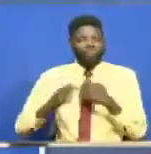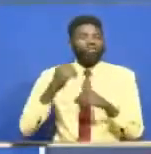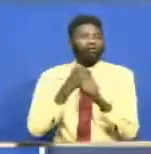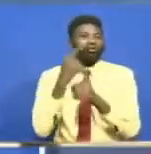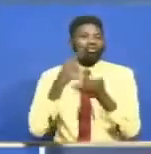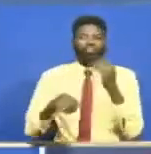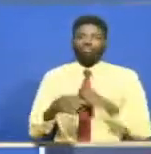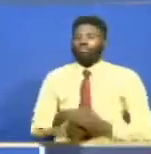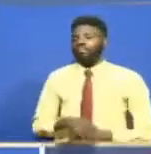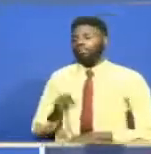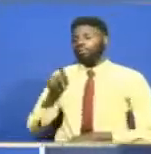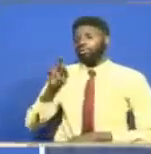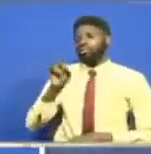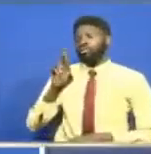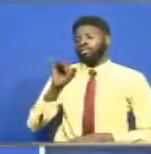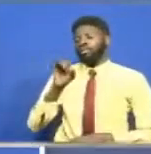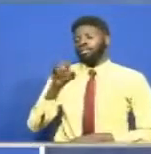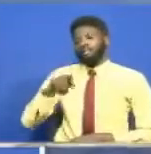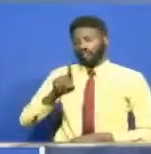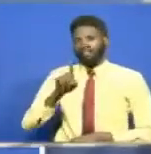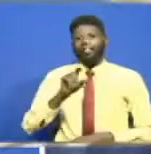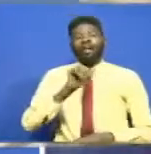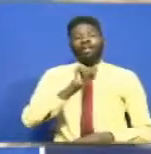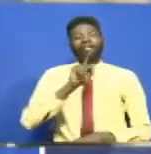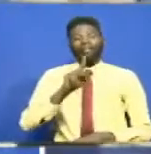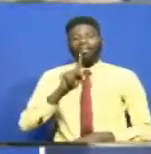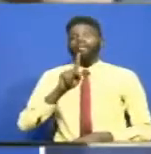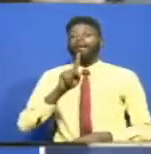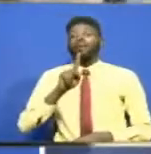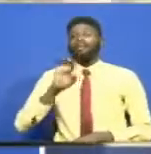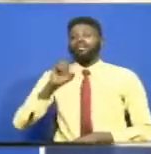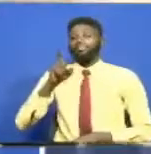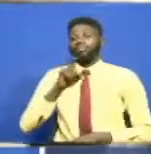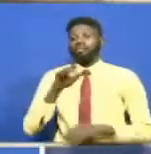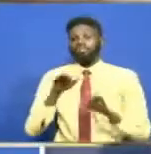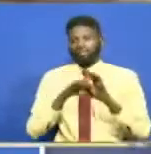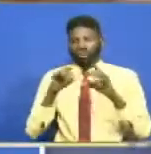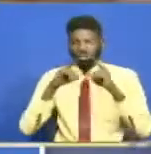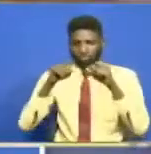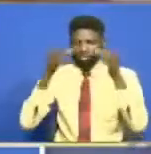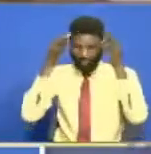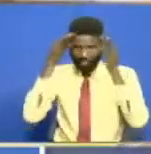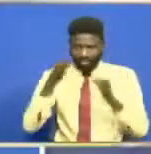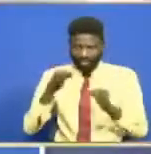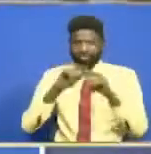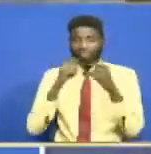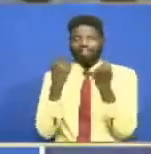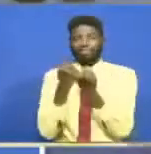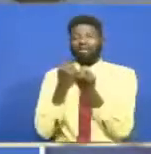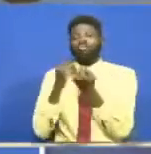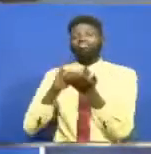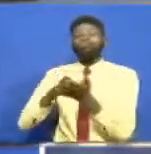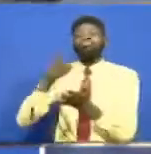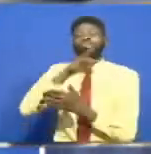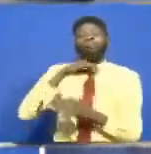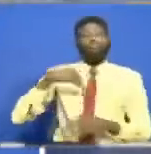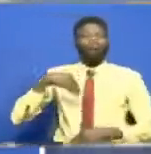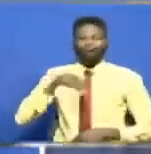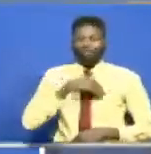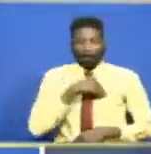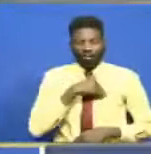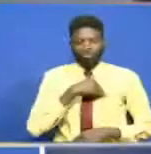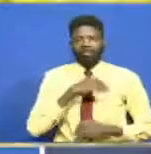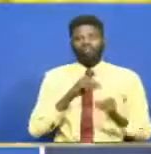who is also Athletics Kenya executive member, say they will make a decision on whether to send a team to Poland between 1st and 2nd May or withdraw